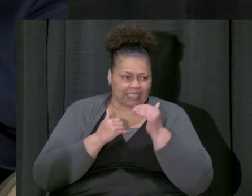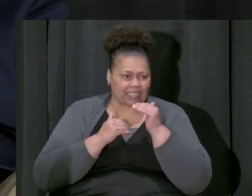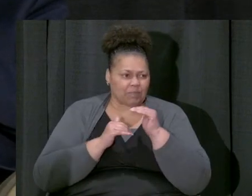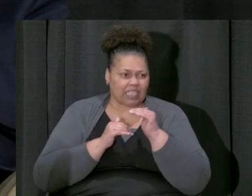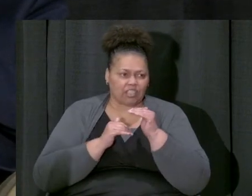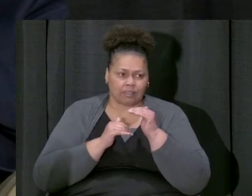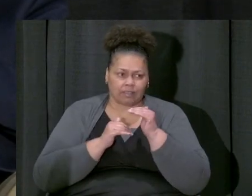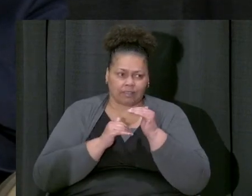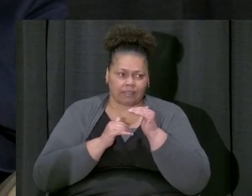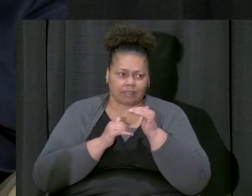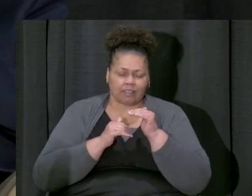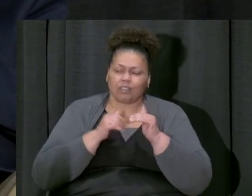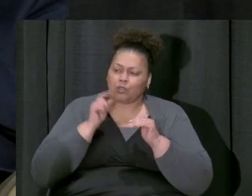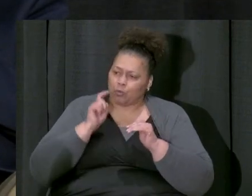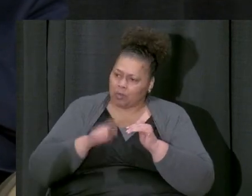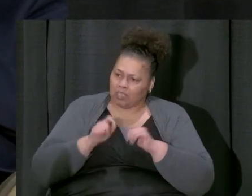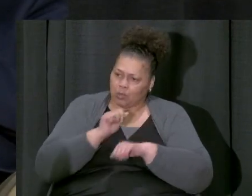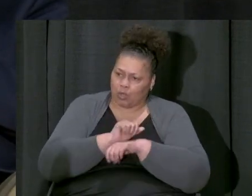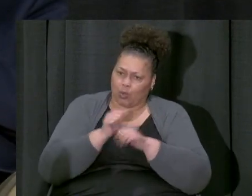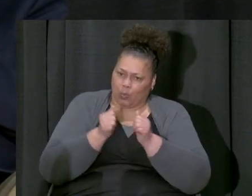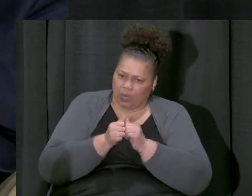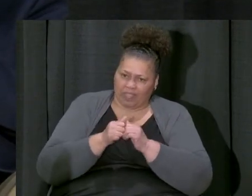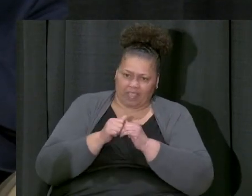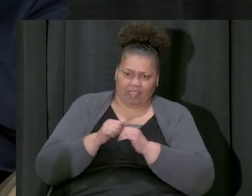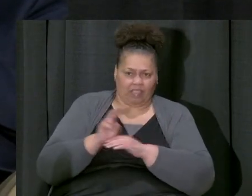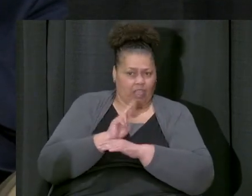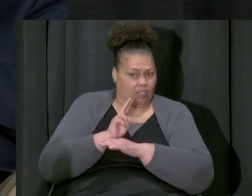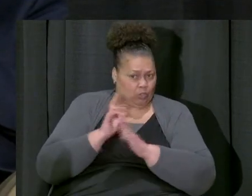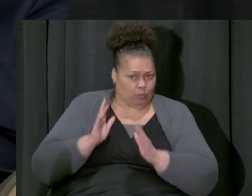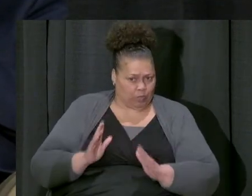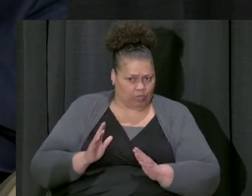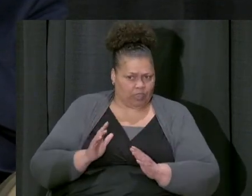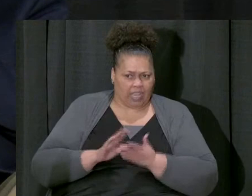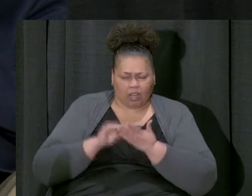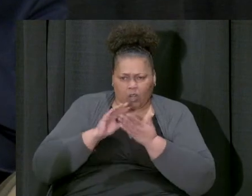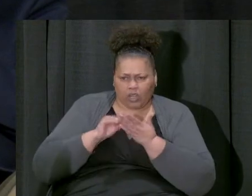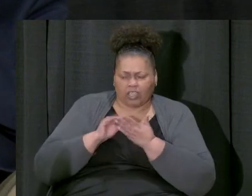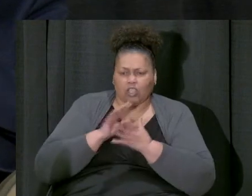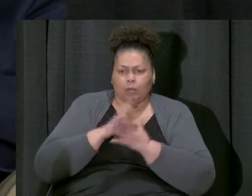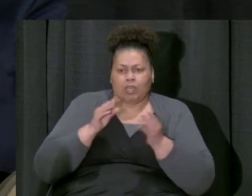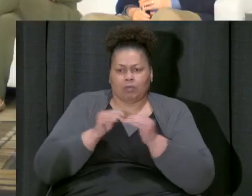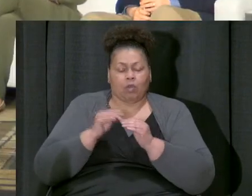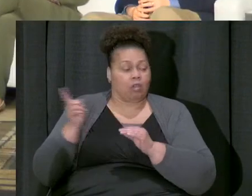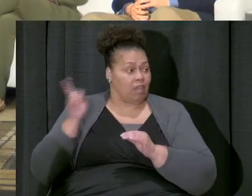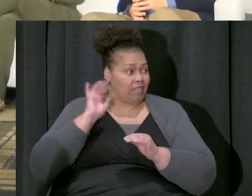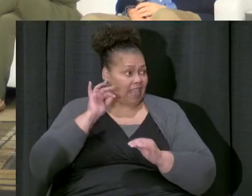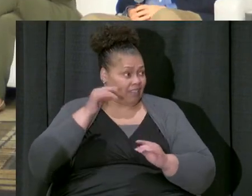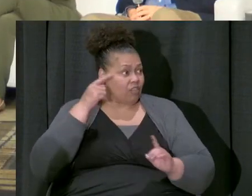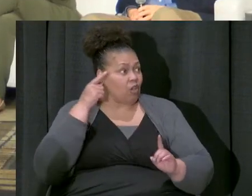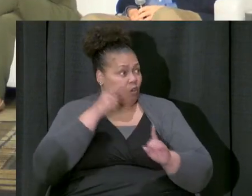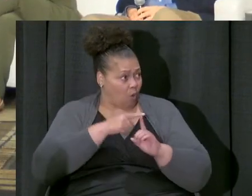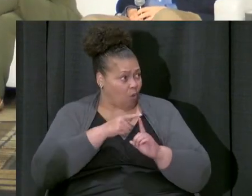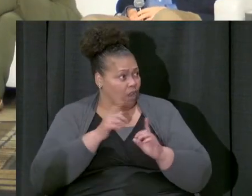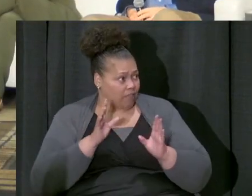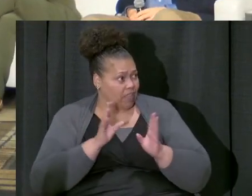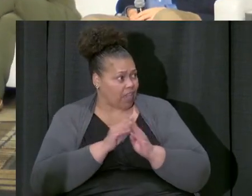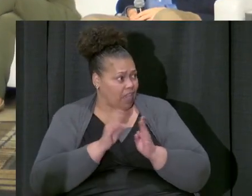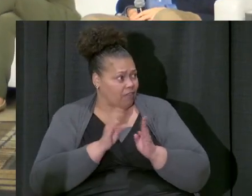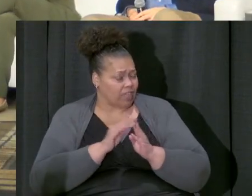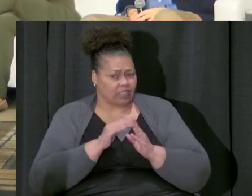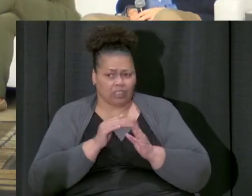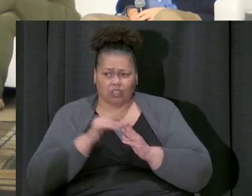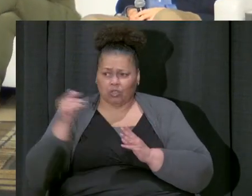So we've got to be working with consumers so much more and learning so much more about. That's what the goal of the conference was, right? To get all